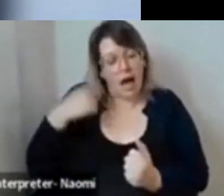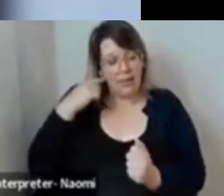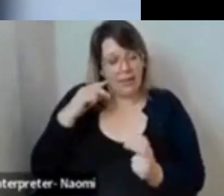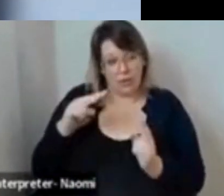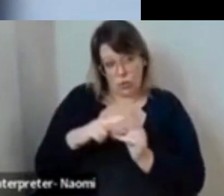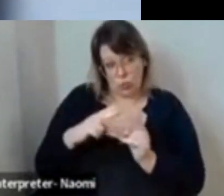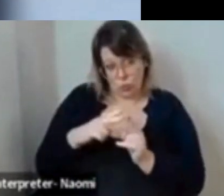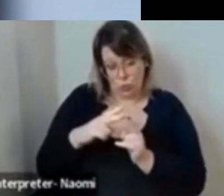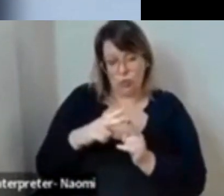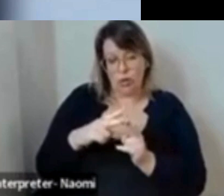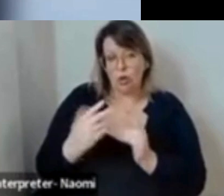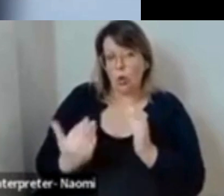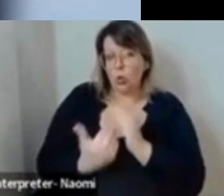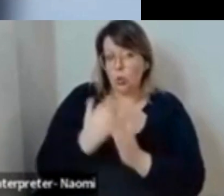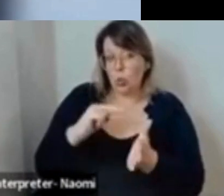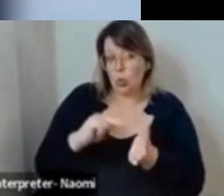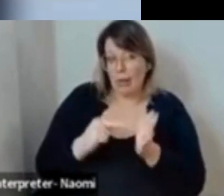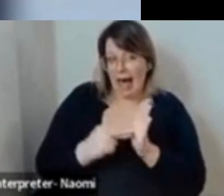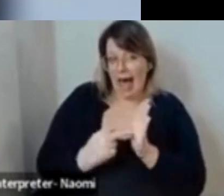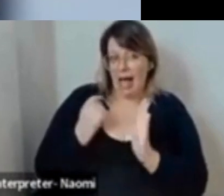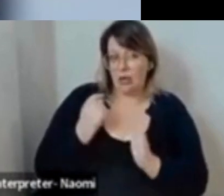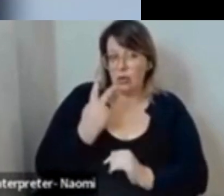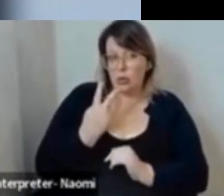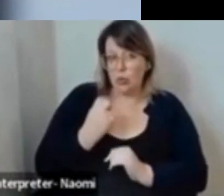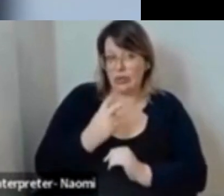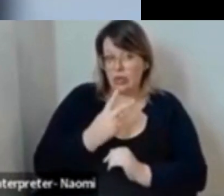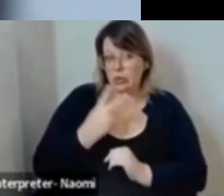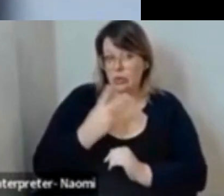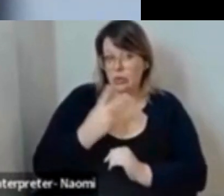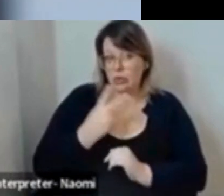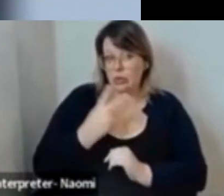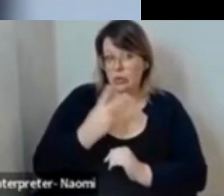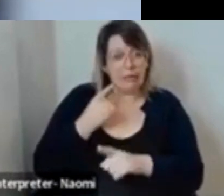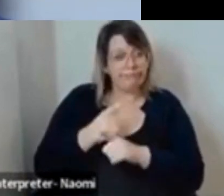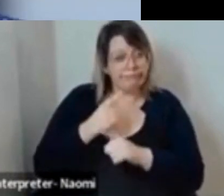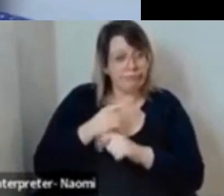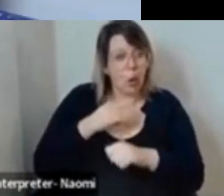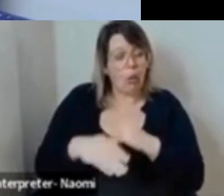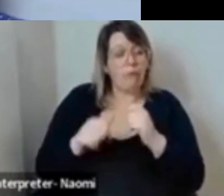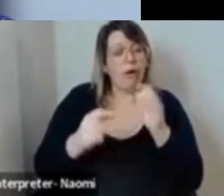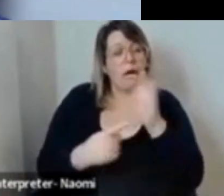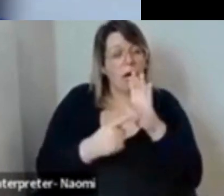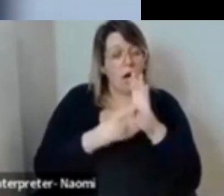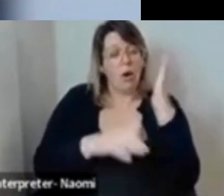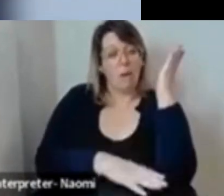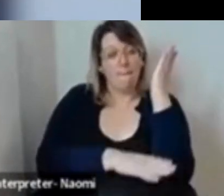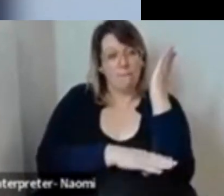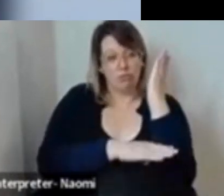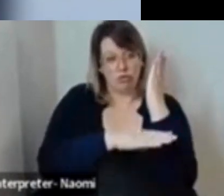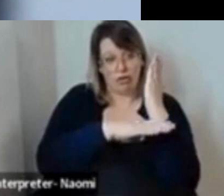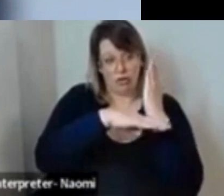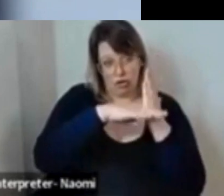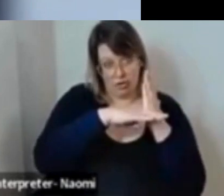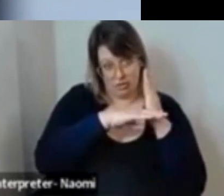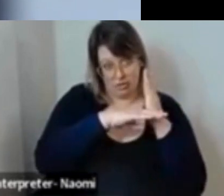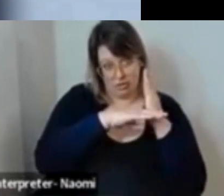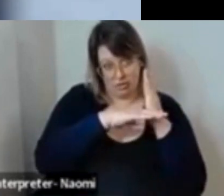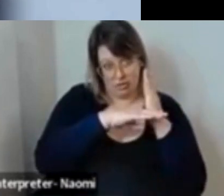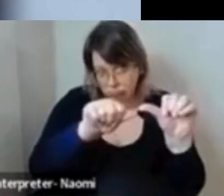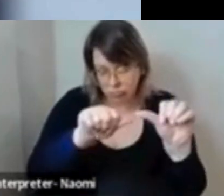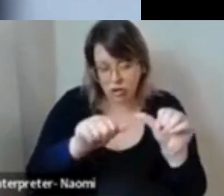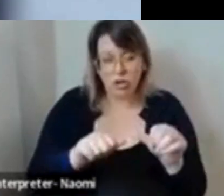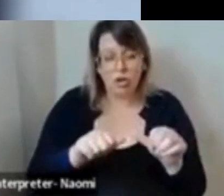plan of 2022, we sought to emphasize the importance of progression and the extent to which children and young